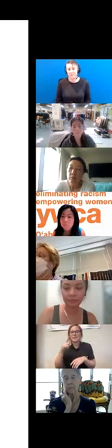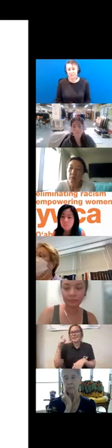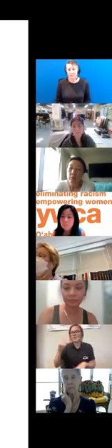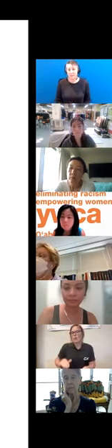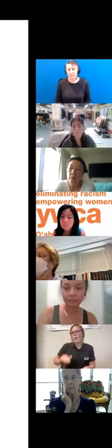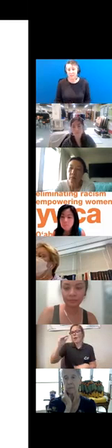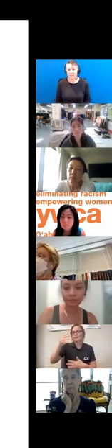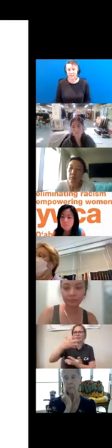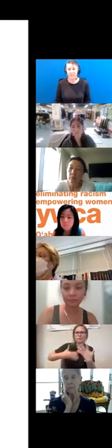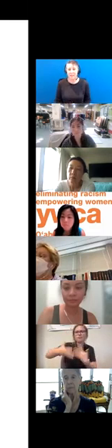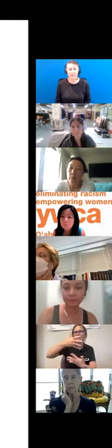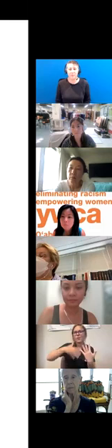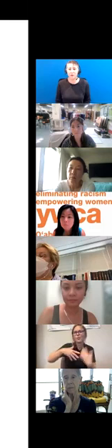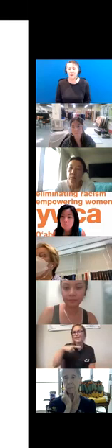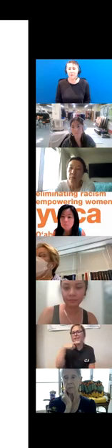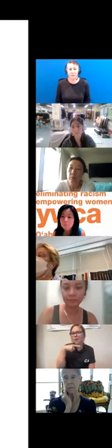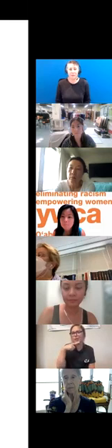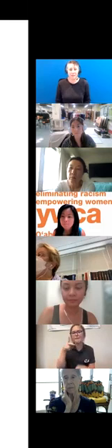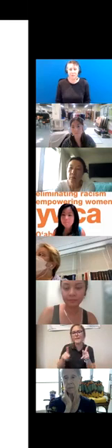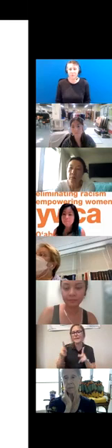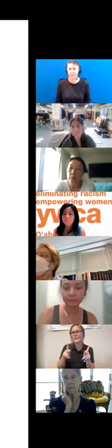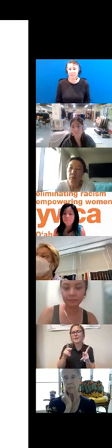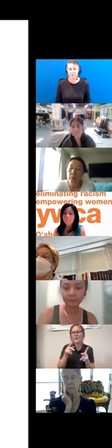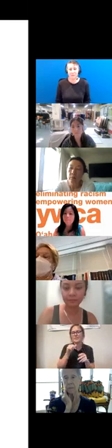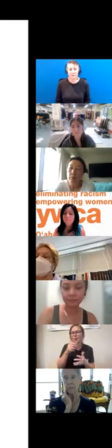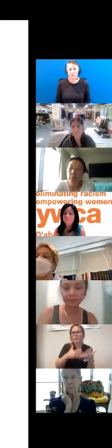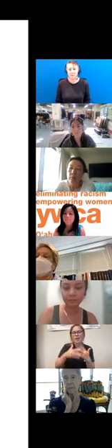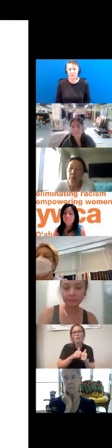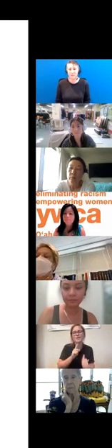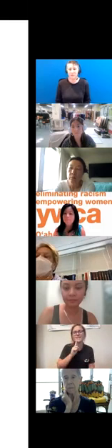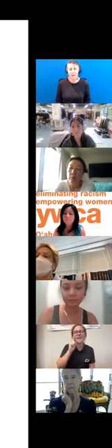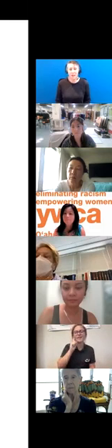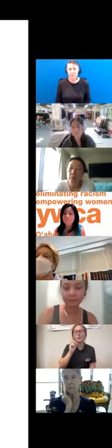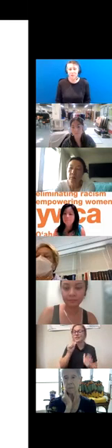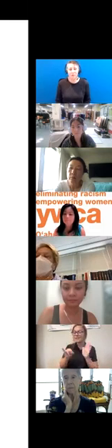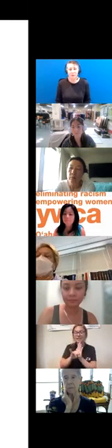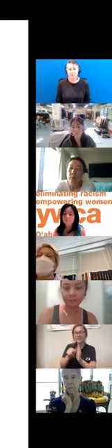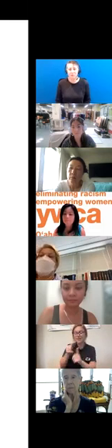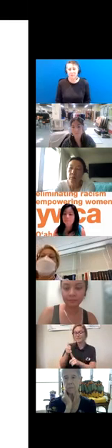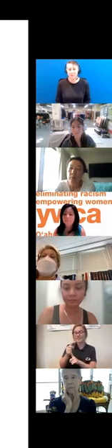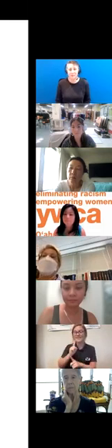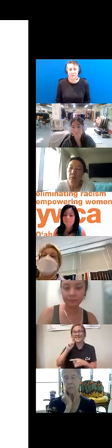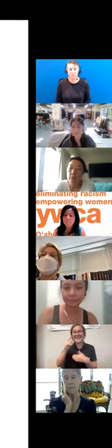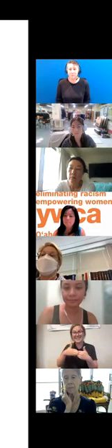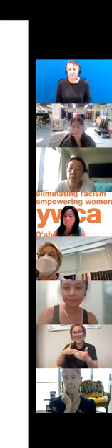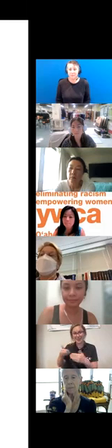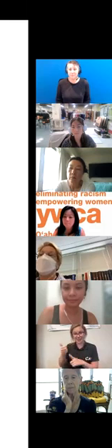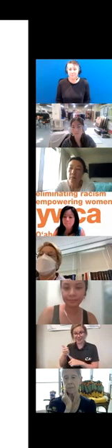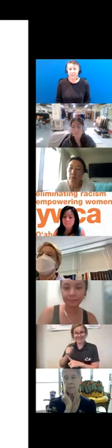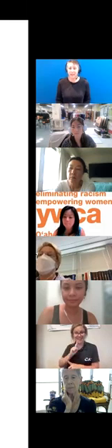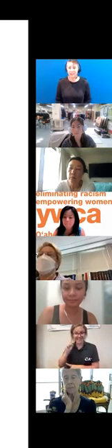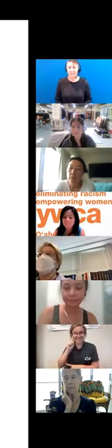may never change their identity. They grow up and they socialize with hearing people and they're not around with other deaf